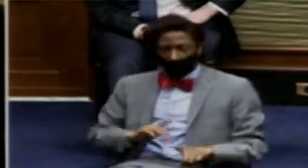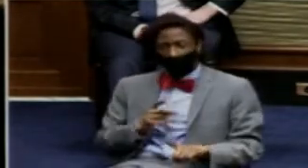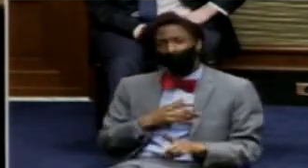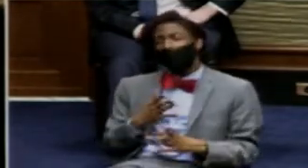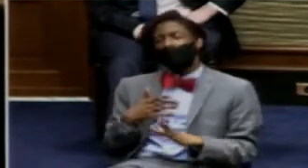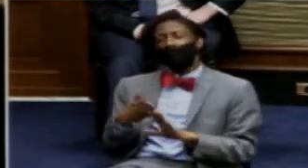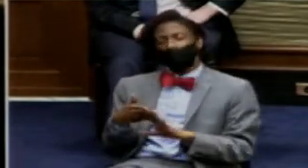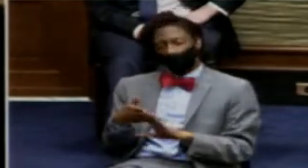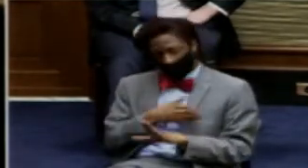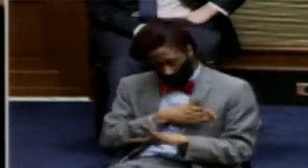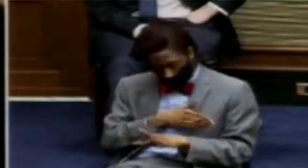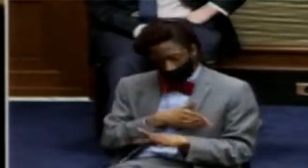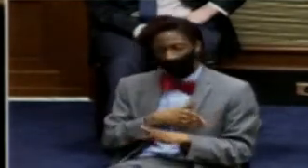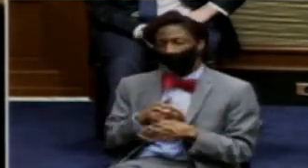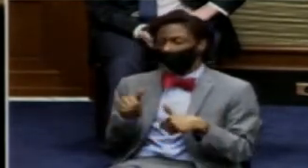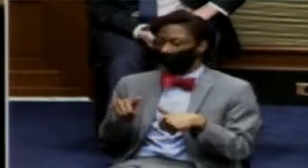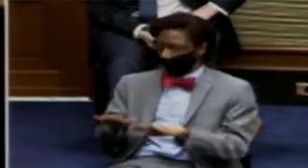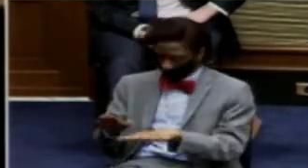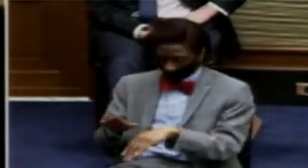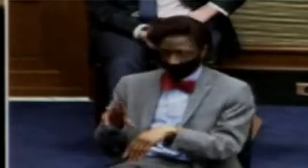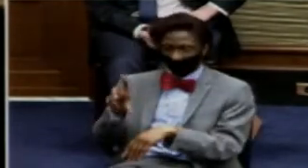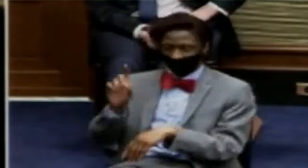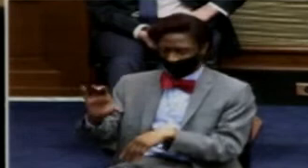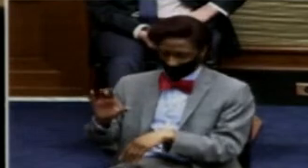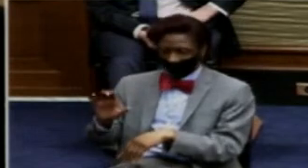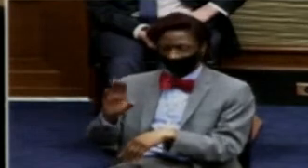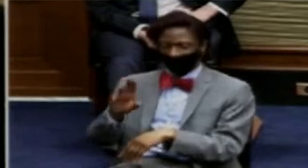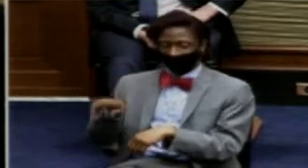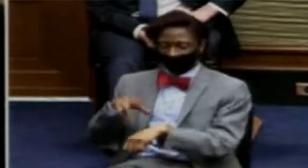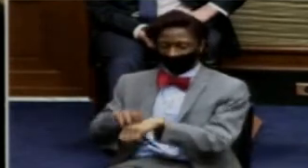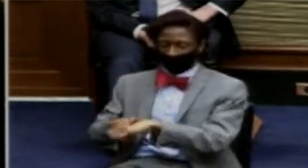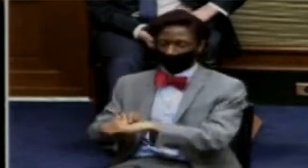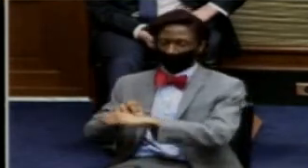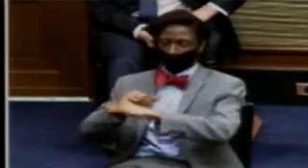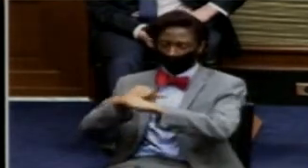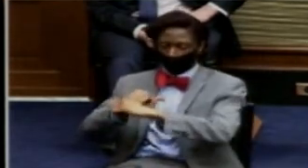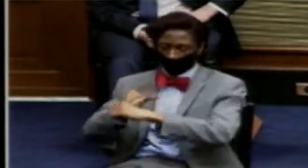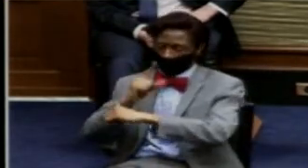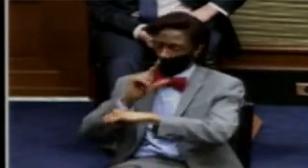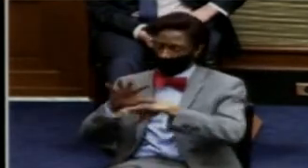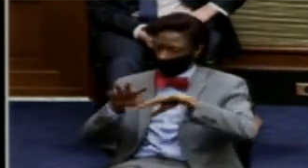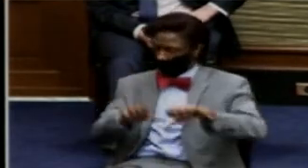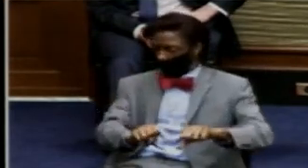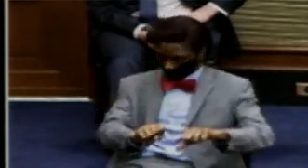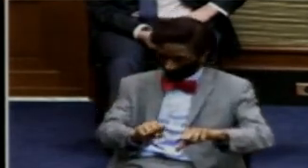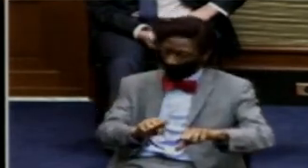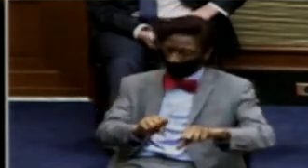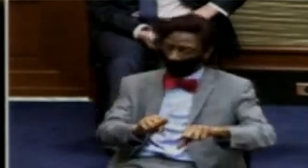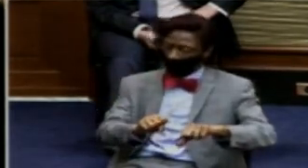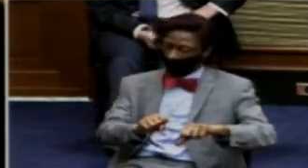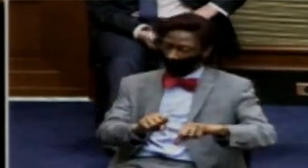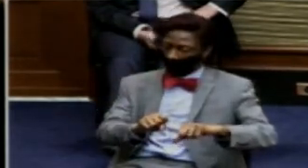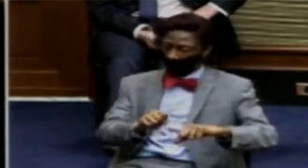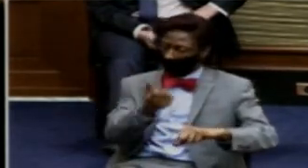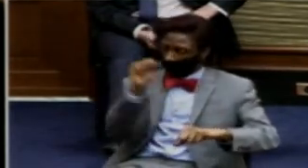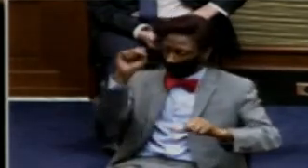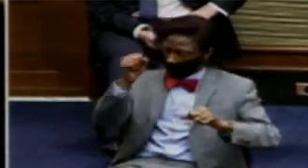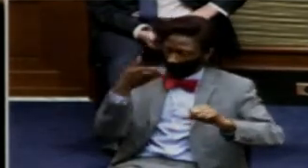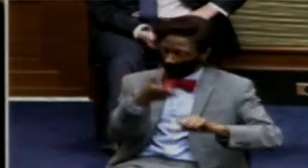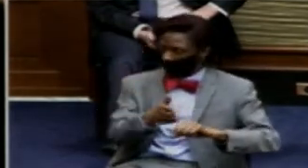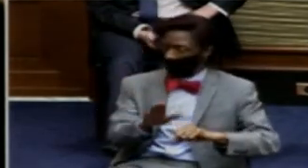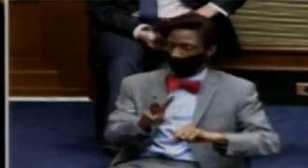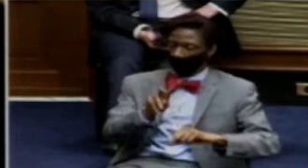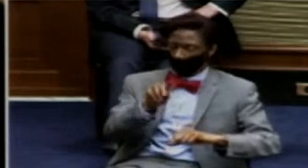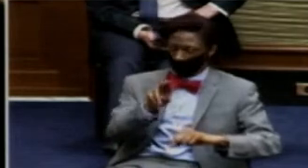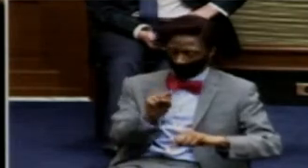National Guard to quell the deadly attack of right-wing militia on the U.S. Capitol. We simply